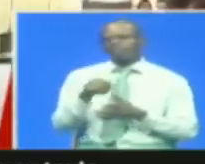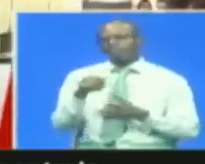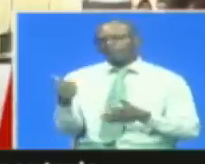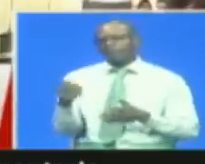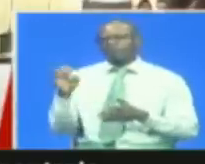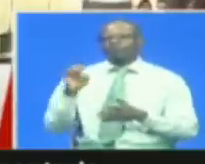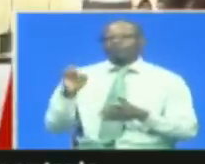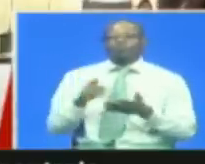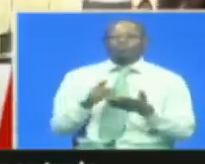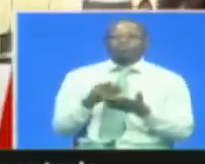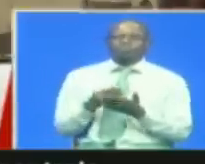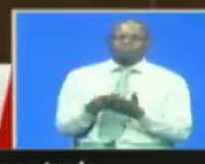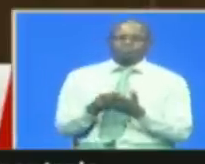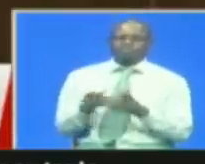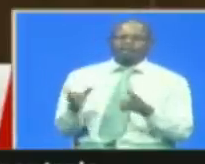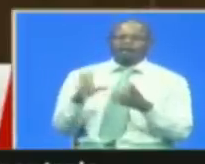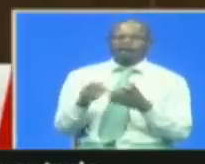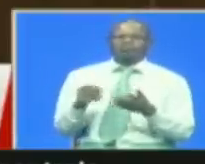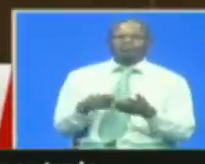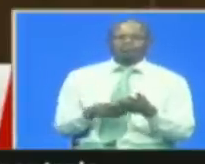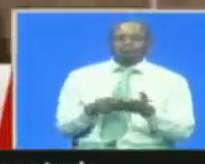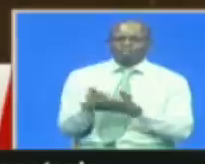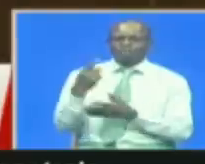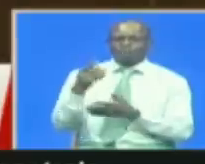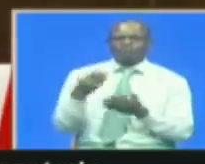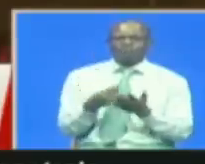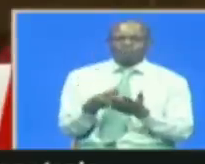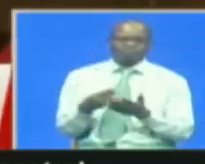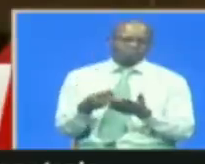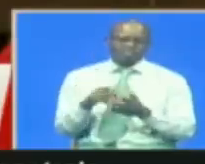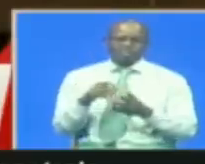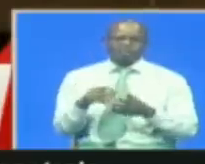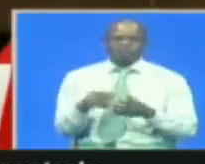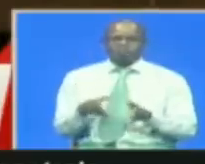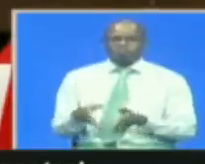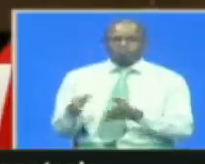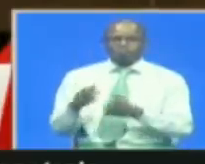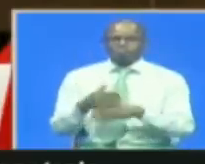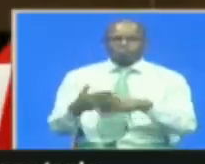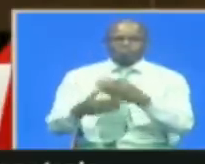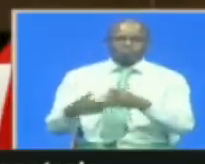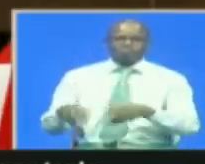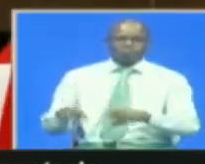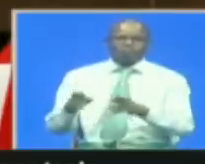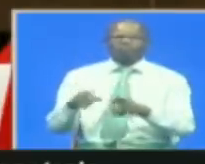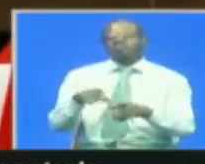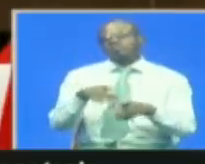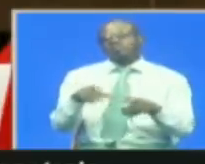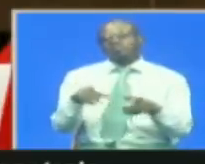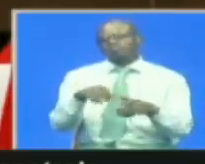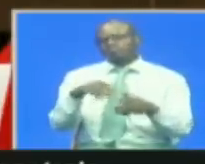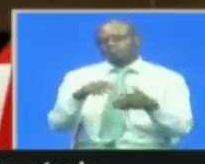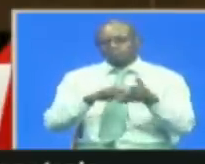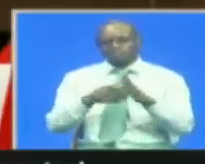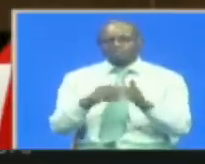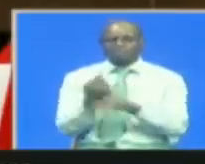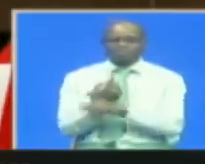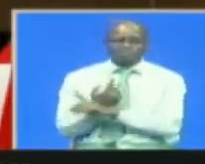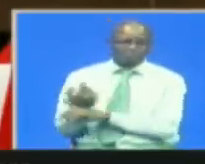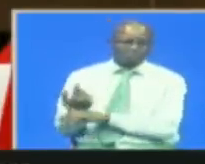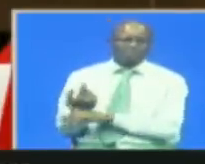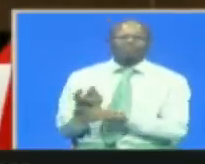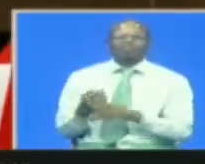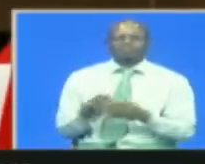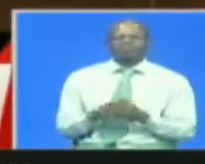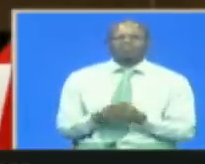finance infrastructure projects. The announcement of Kenya issuance, I must say, really triggered an overwhelming response